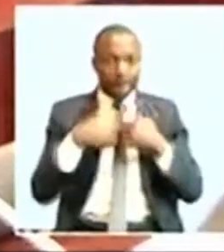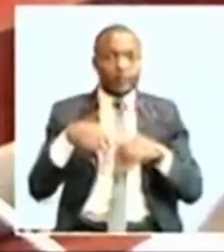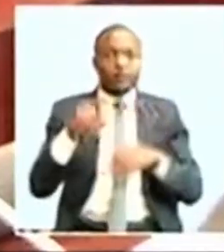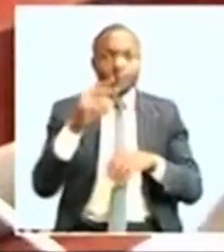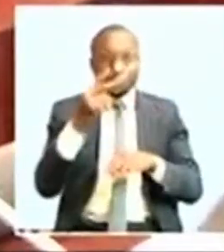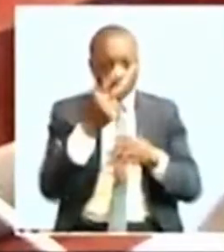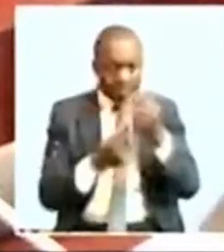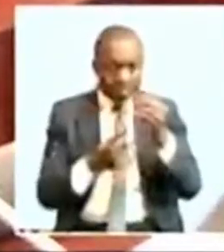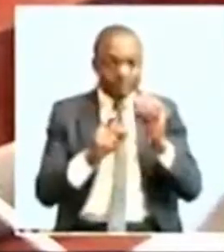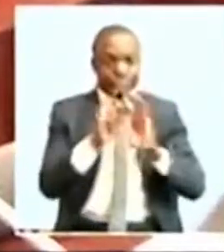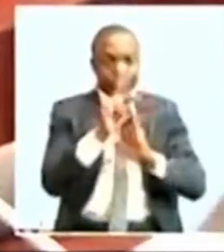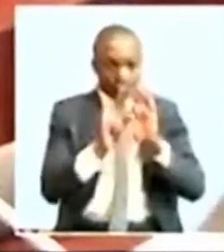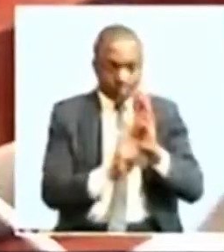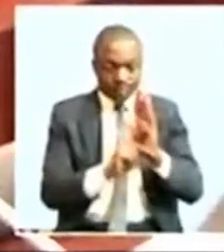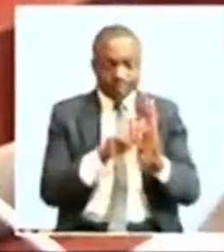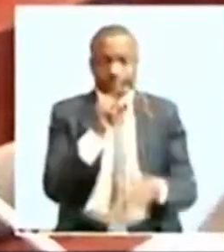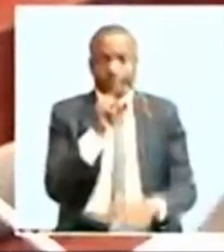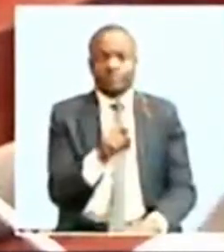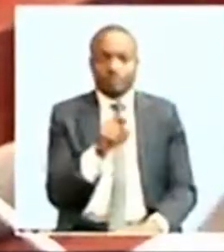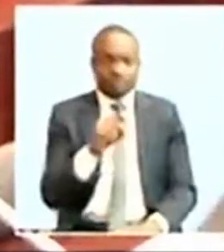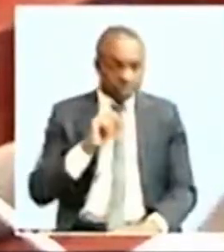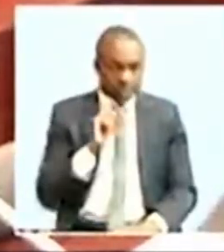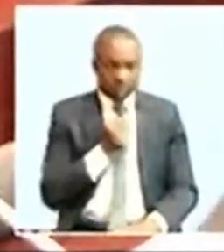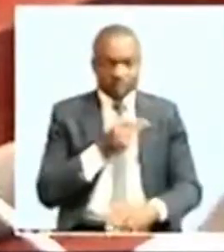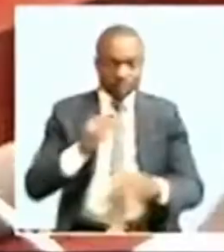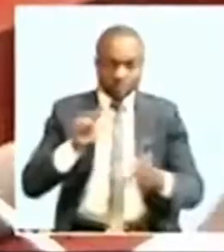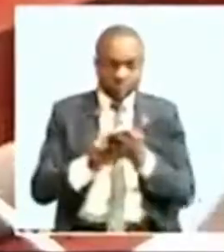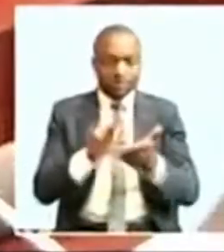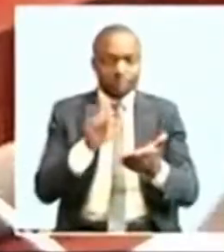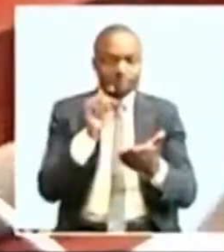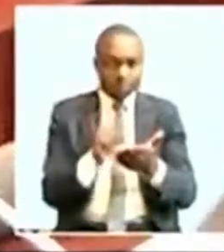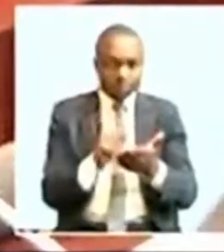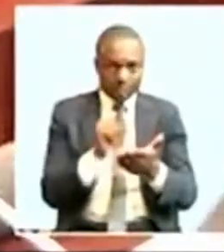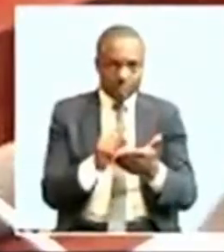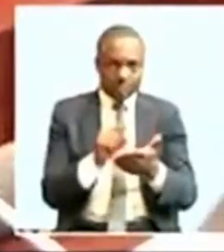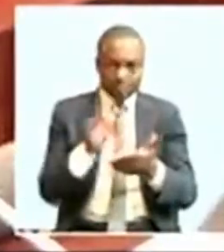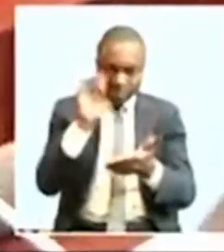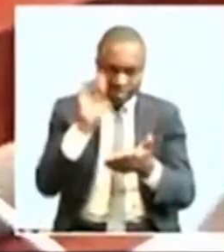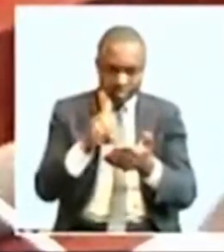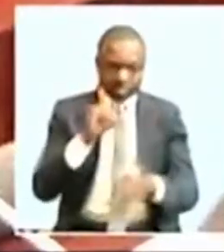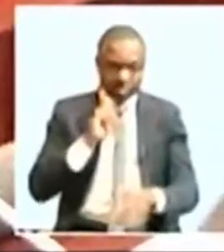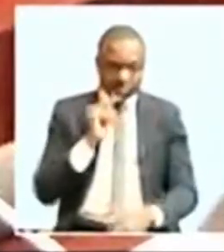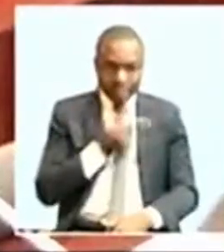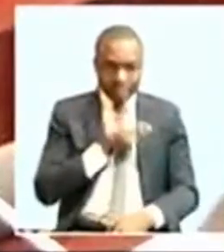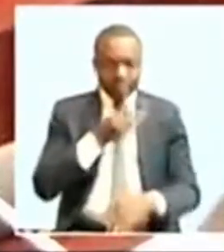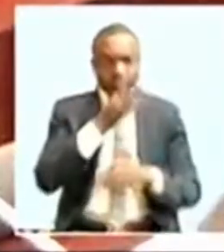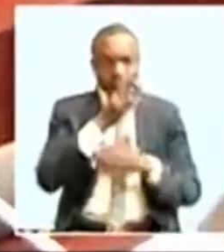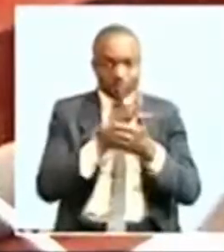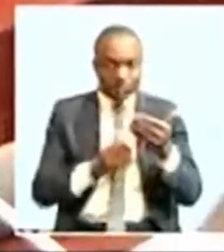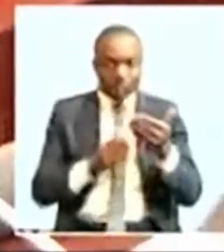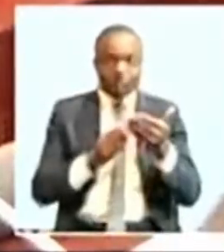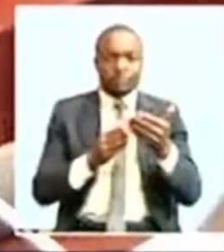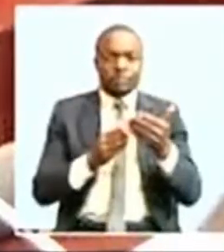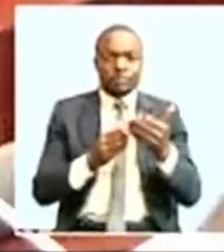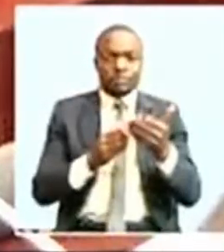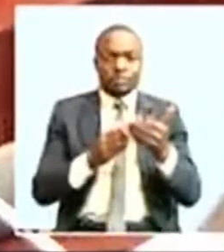legal frameworks, and that's actually us ratifying to this will also put us in line with some of the provisions that are within the agreement,